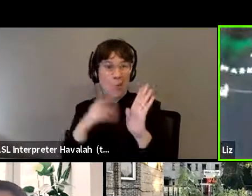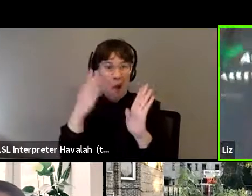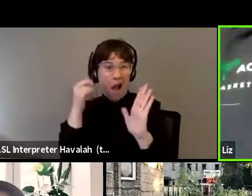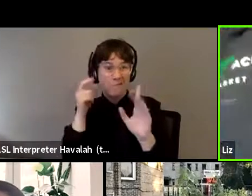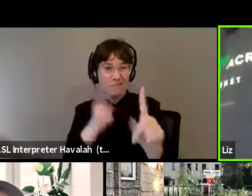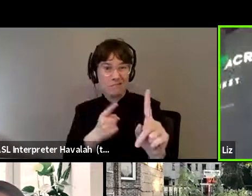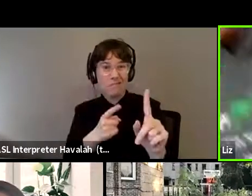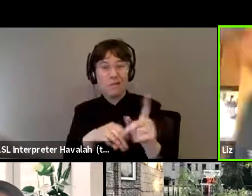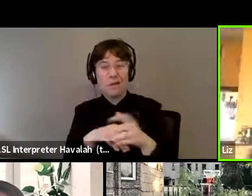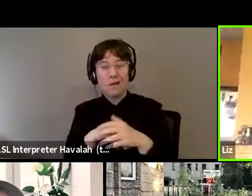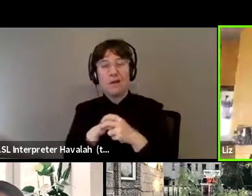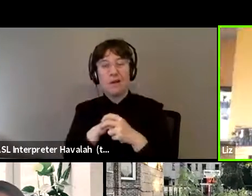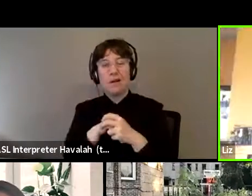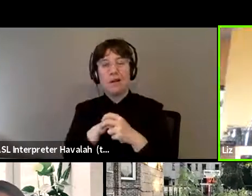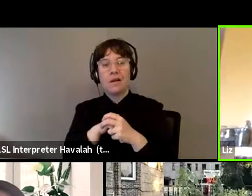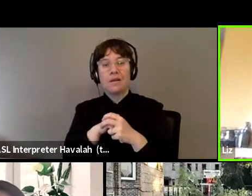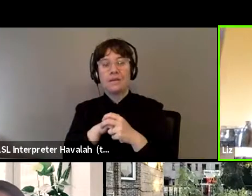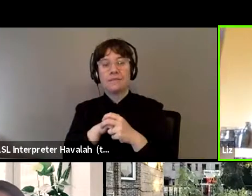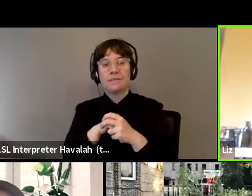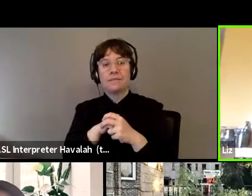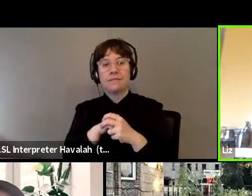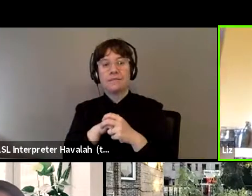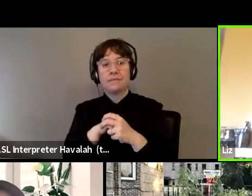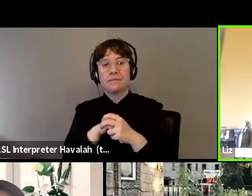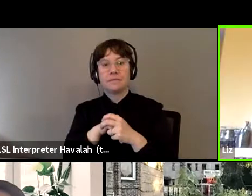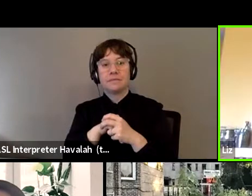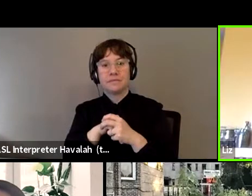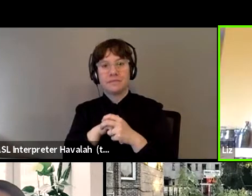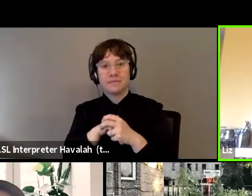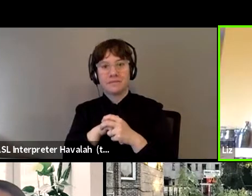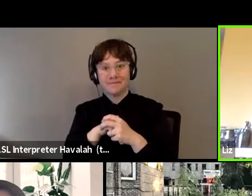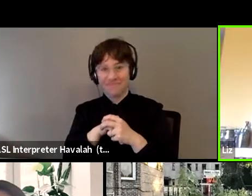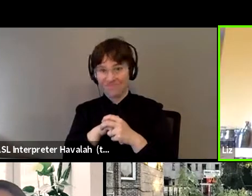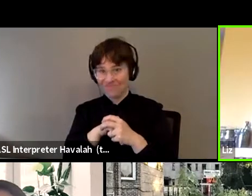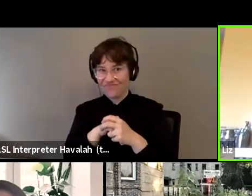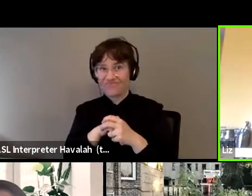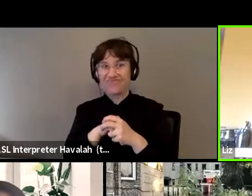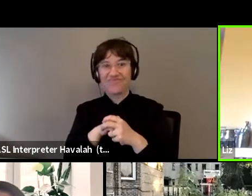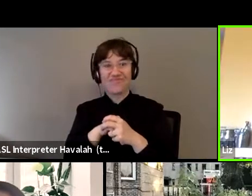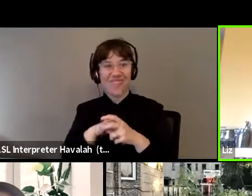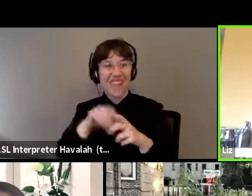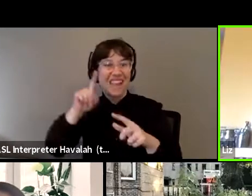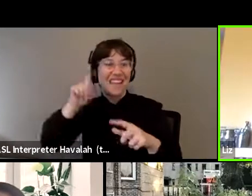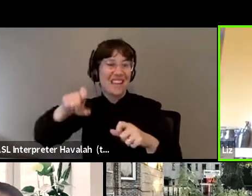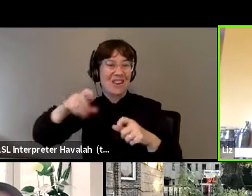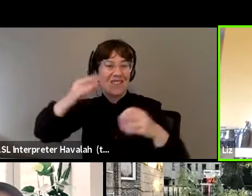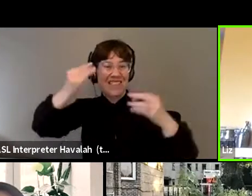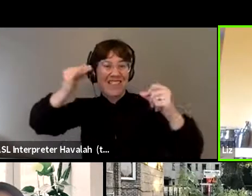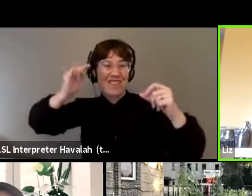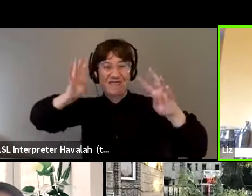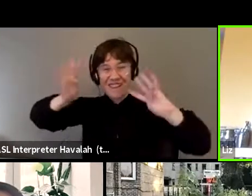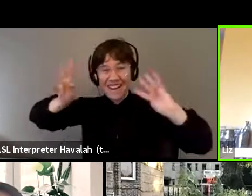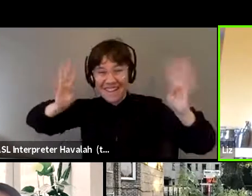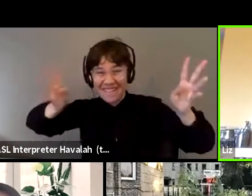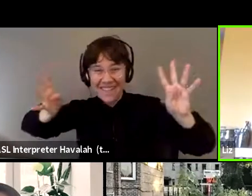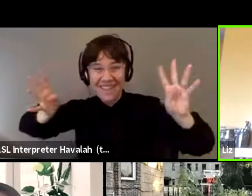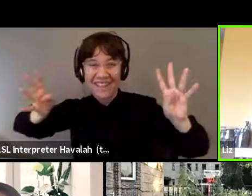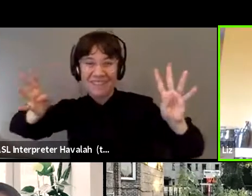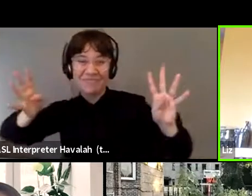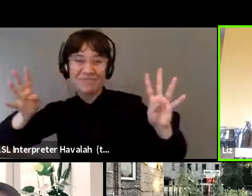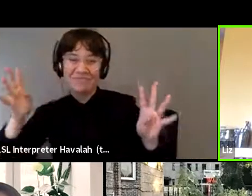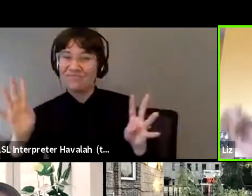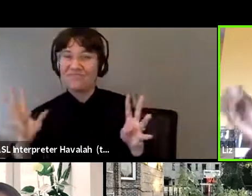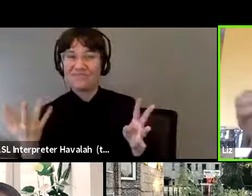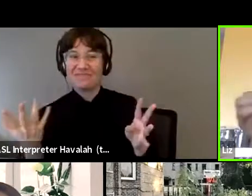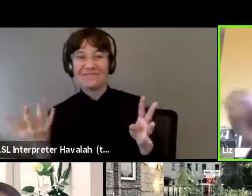like there's a lot of resourcefulness in this space, and you can